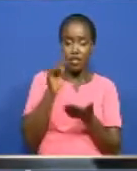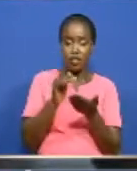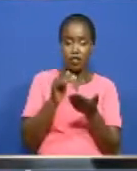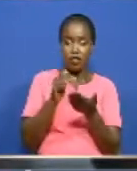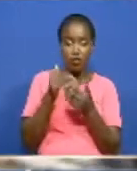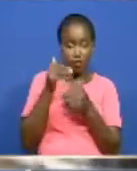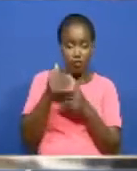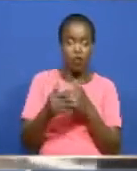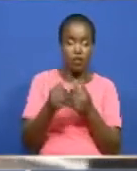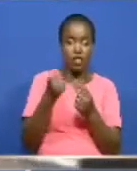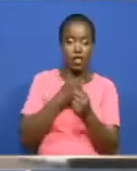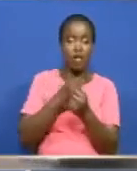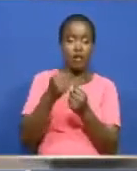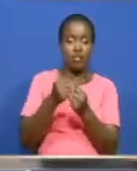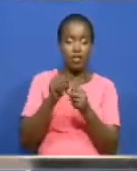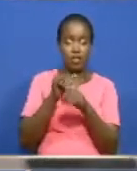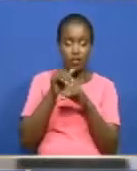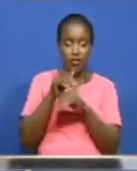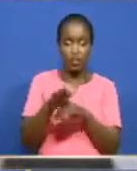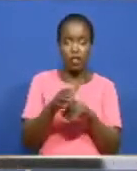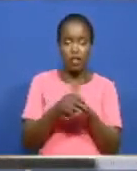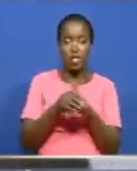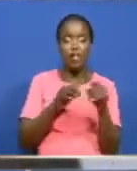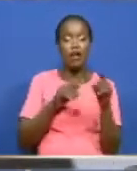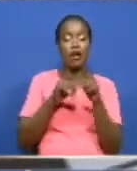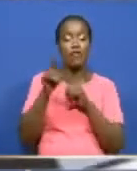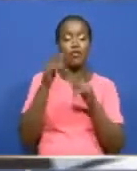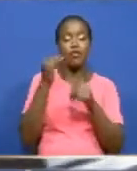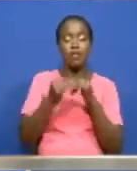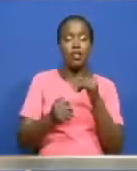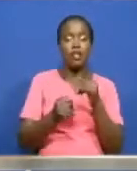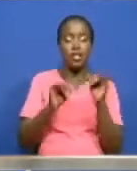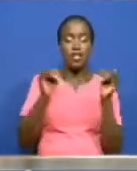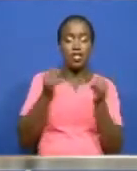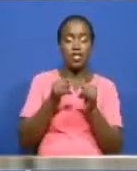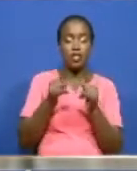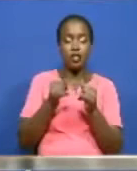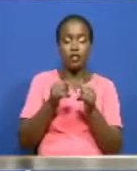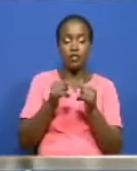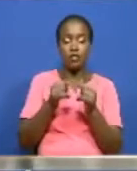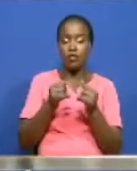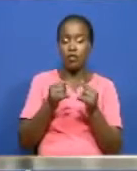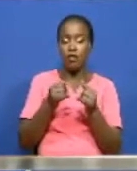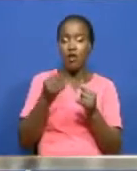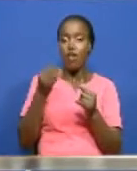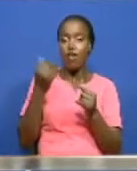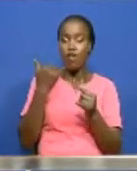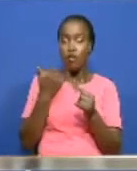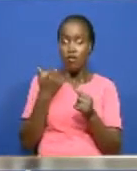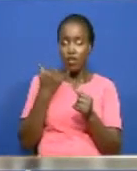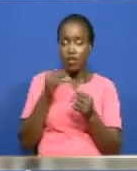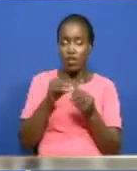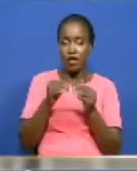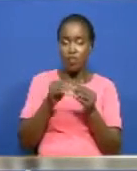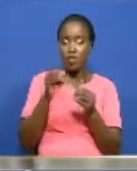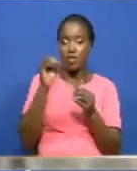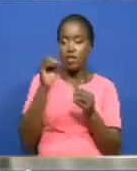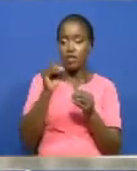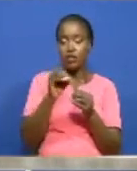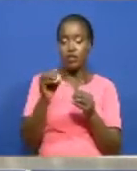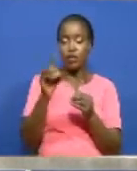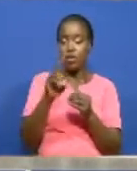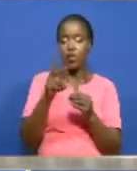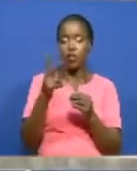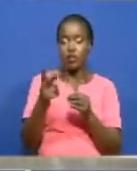post-harvest losses. Finally, Safaricom has rolled out a new phone number prefixes, starting with 0112,